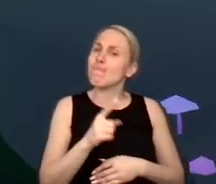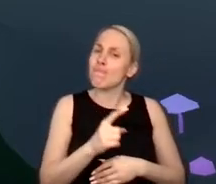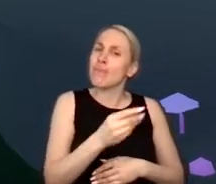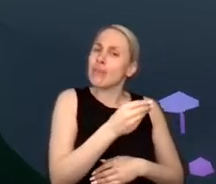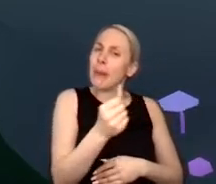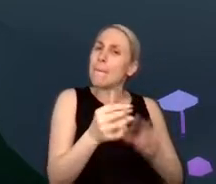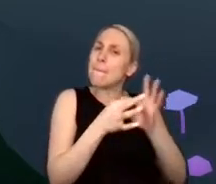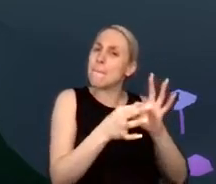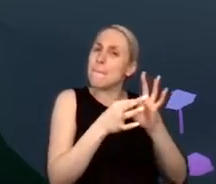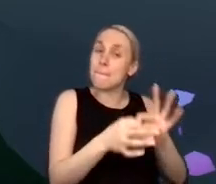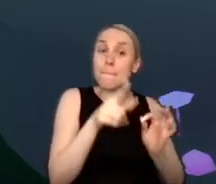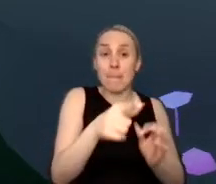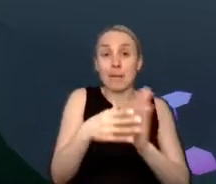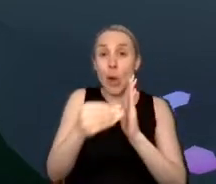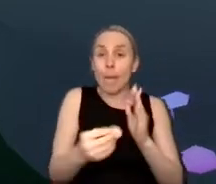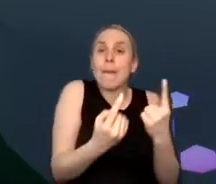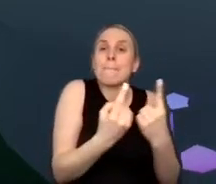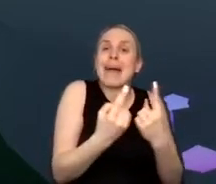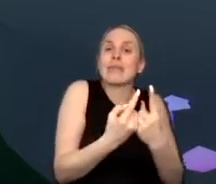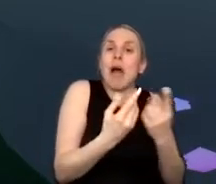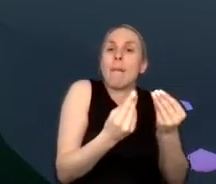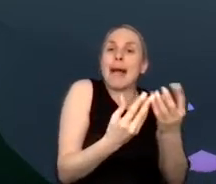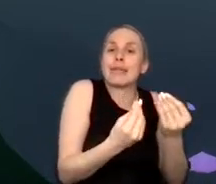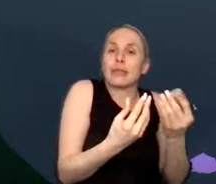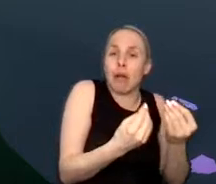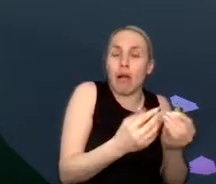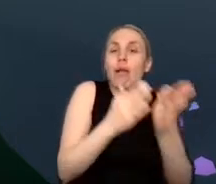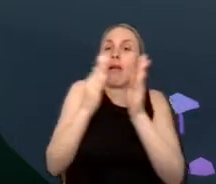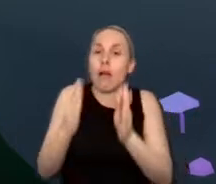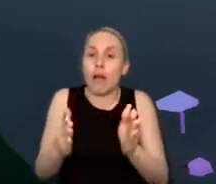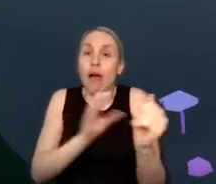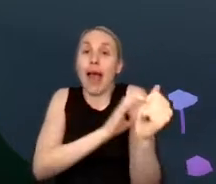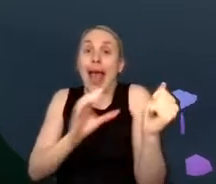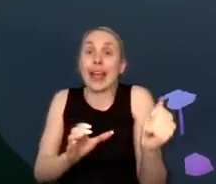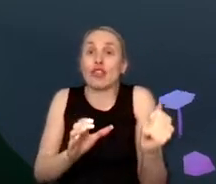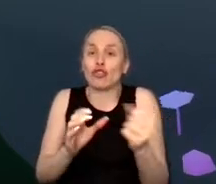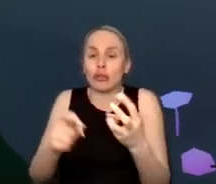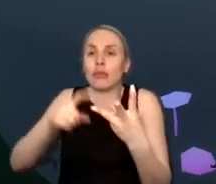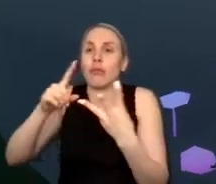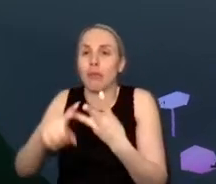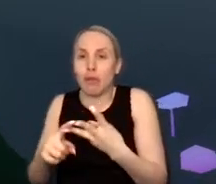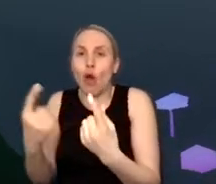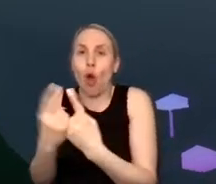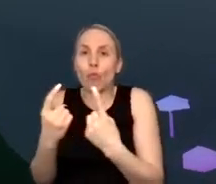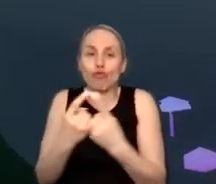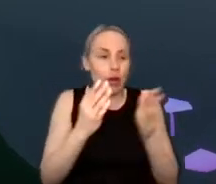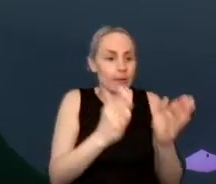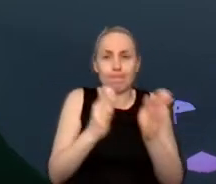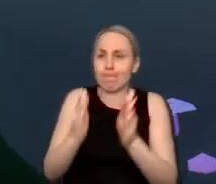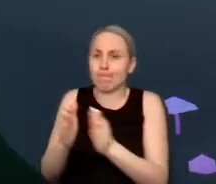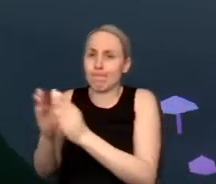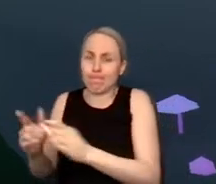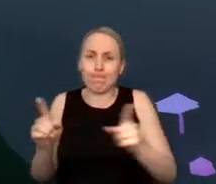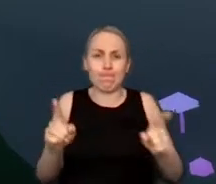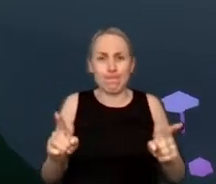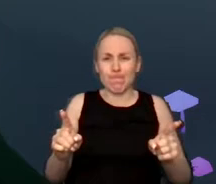distinction between matter, energy, and objects, at least for the kind of work that I do, feels like difficult to differentiate